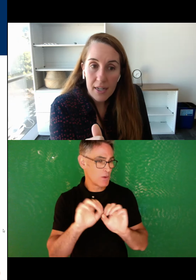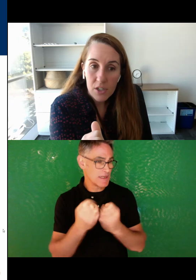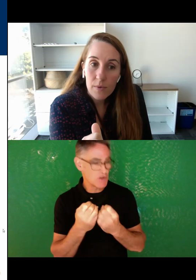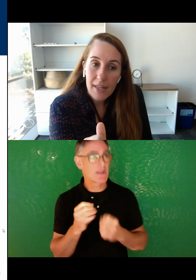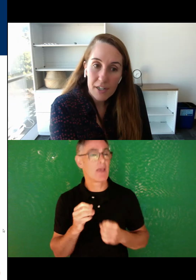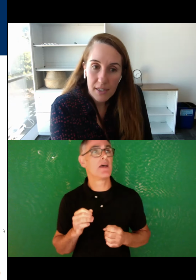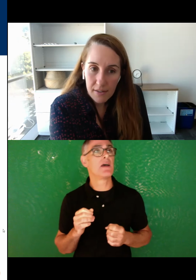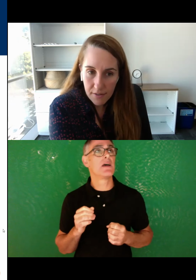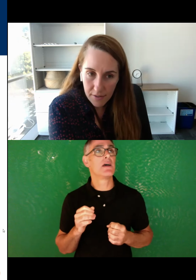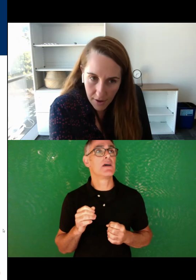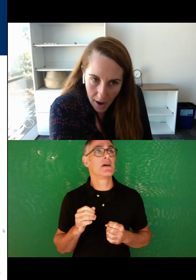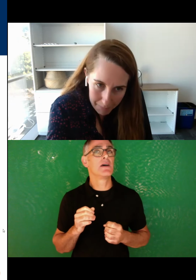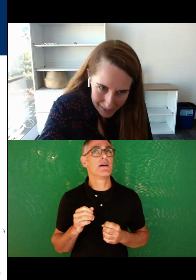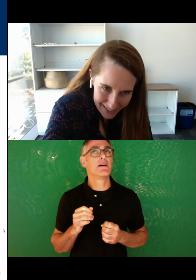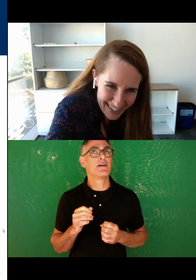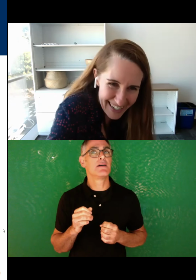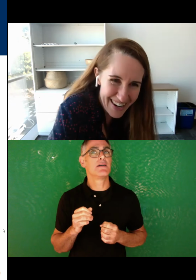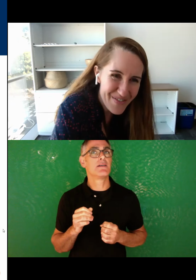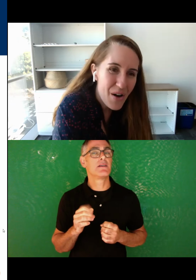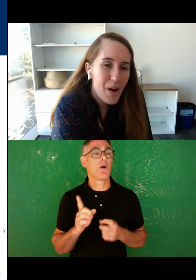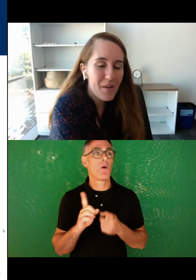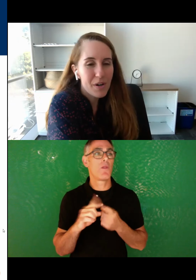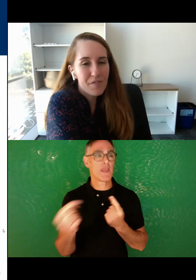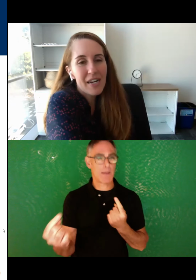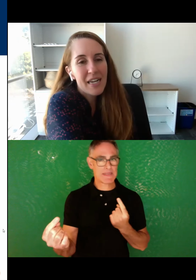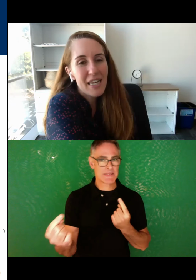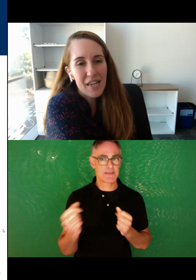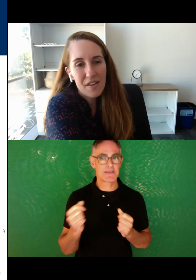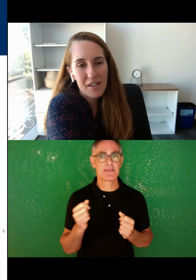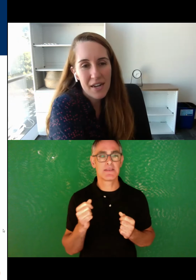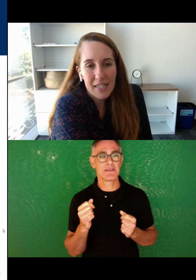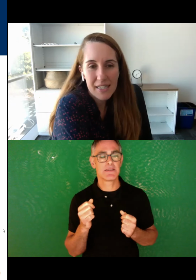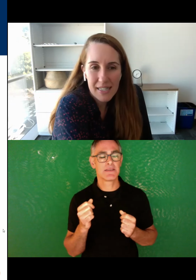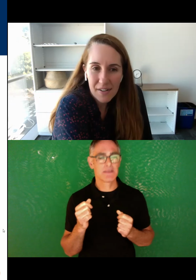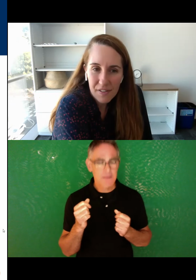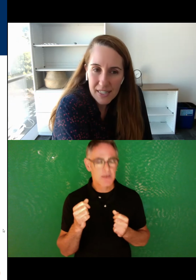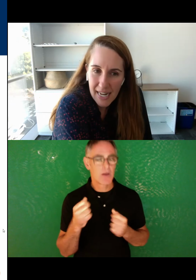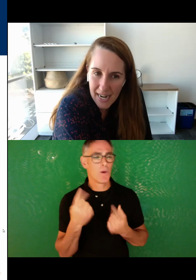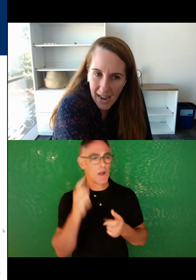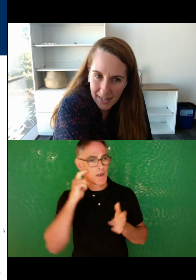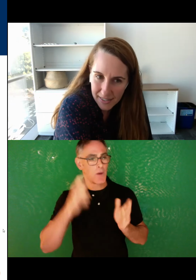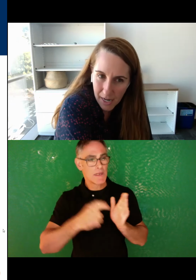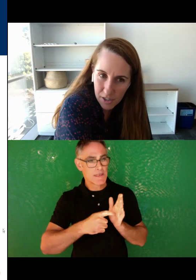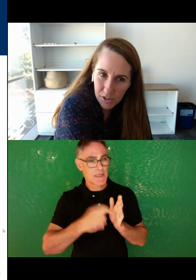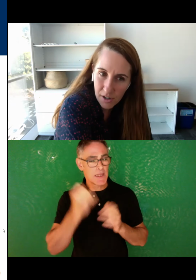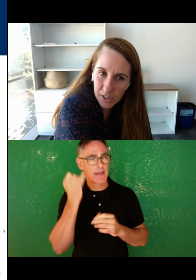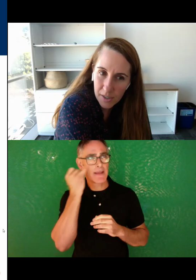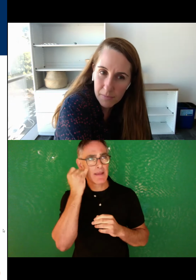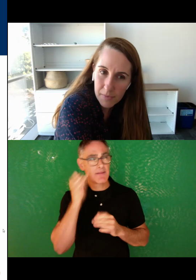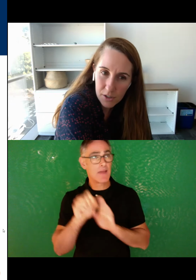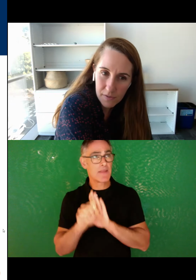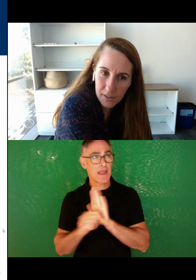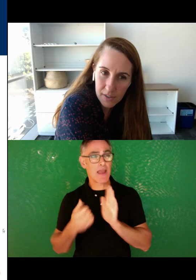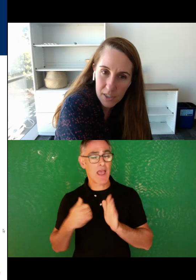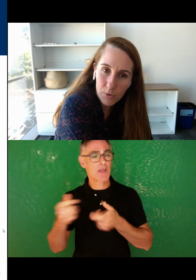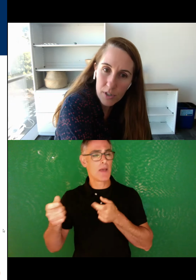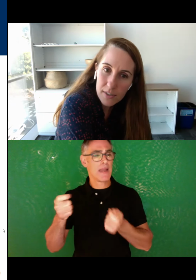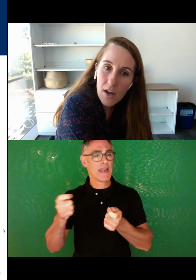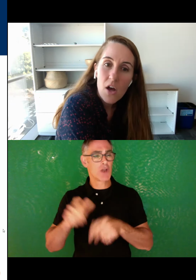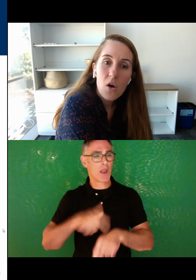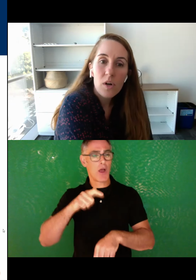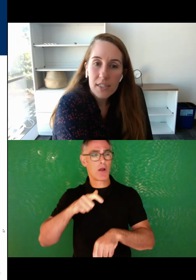having, so actually the opposite. We're finding that if a state has managed long-term services